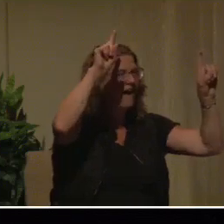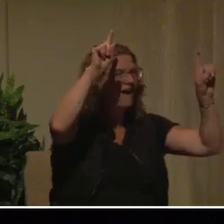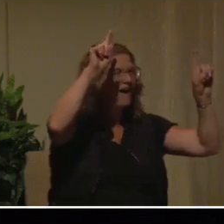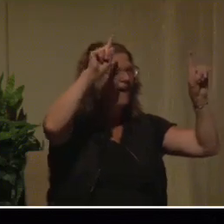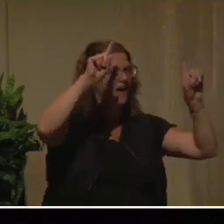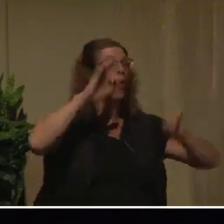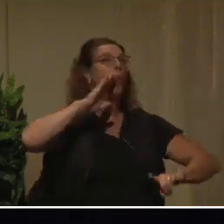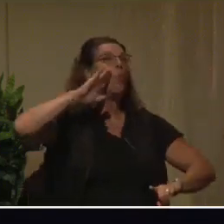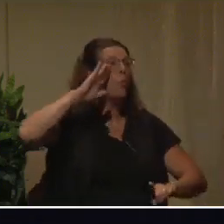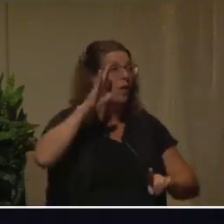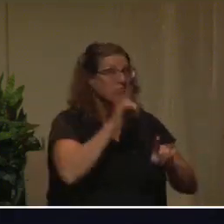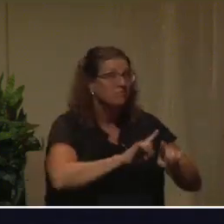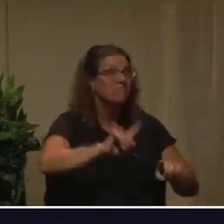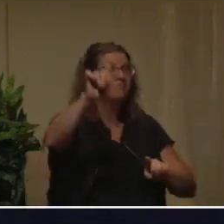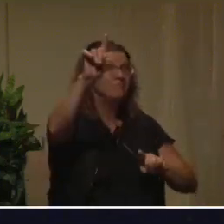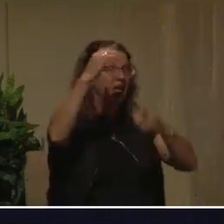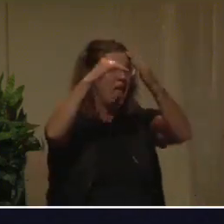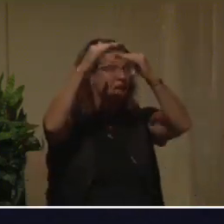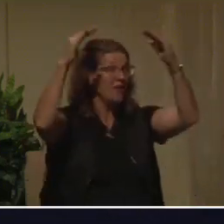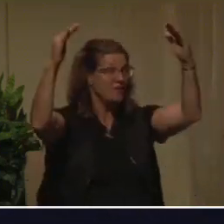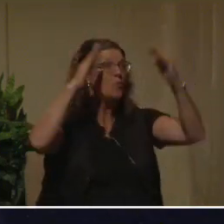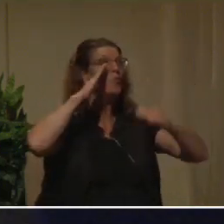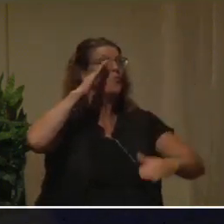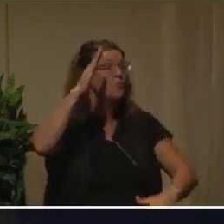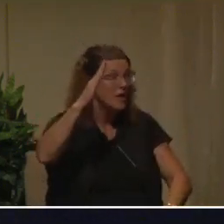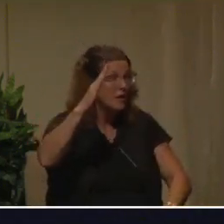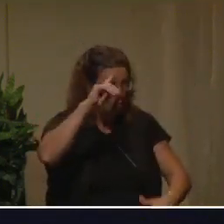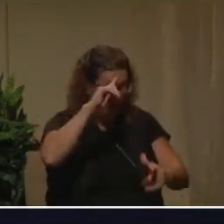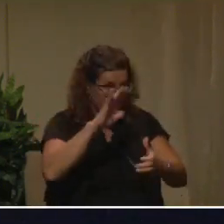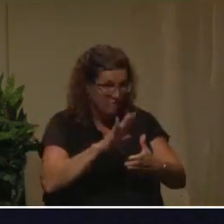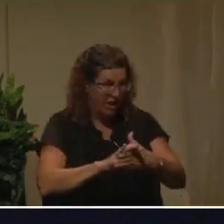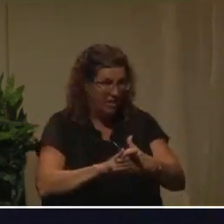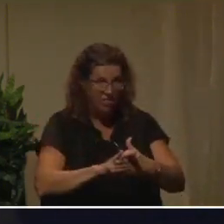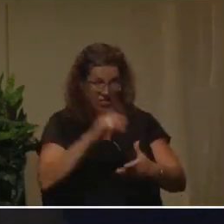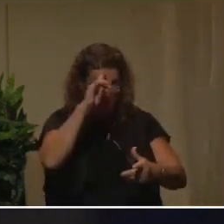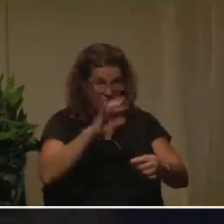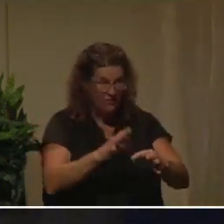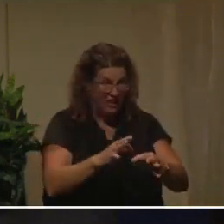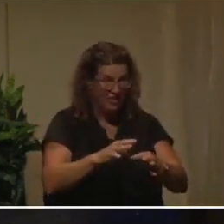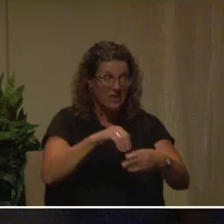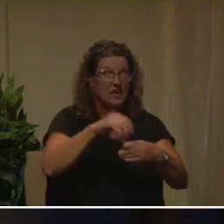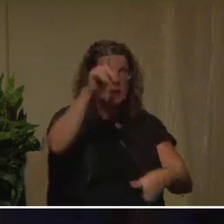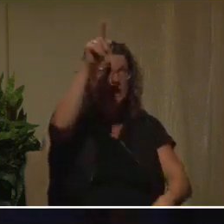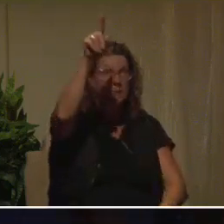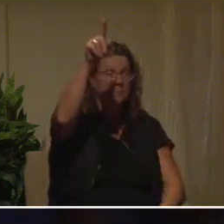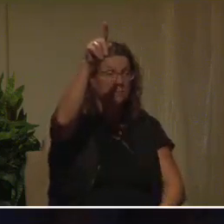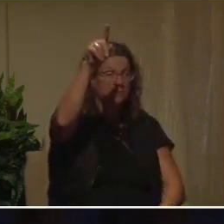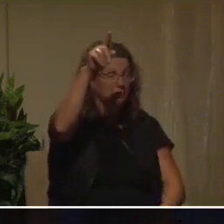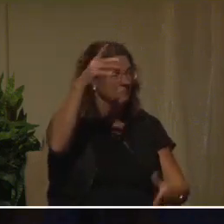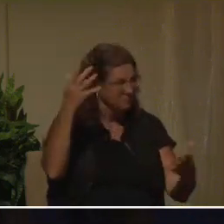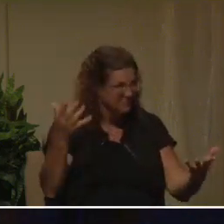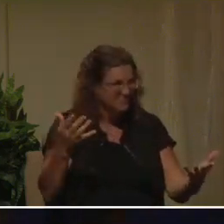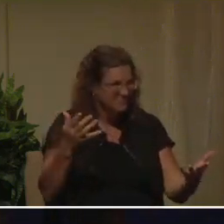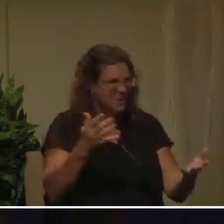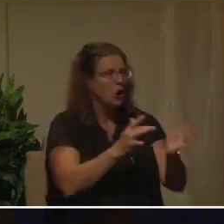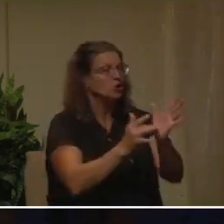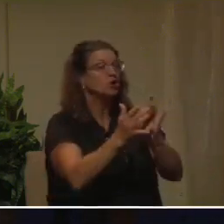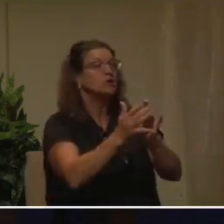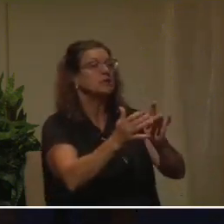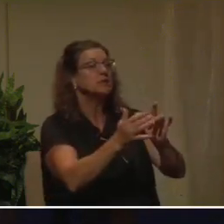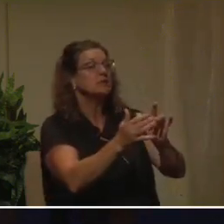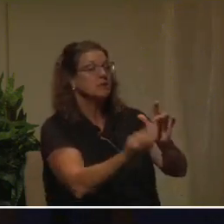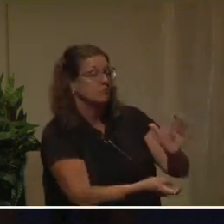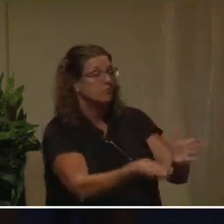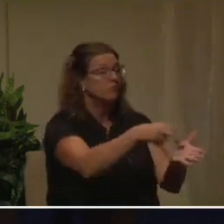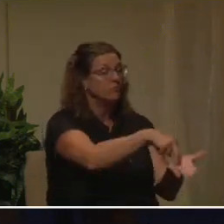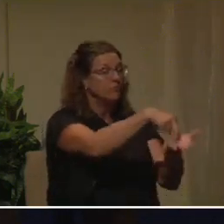again. And that means that if you have faith in him, that will be your reality. Jesus was the first one to rise, but he said, when I